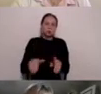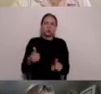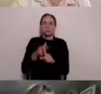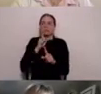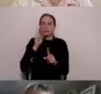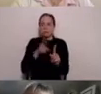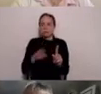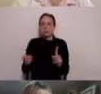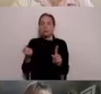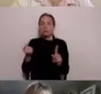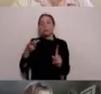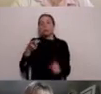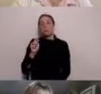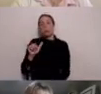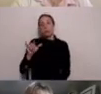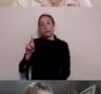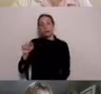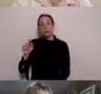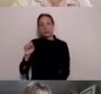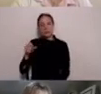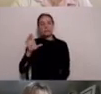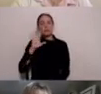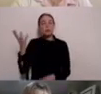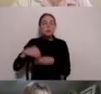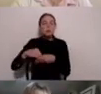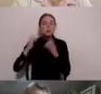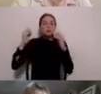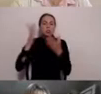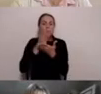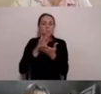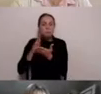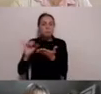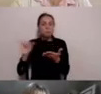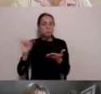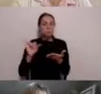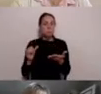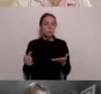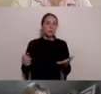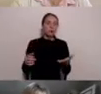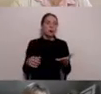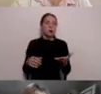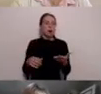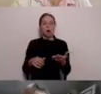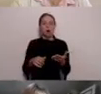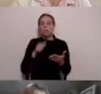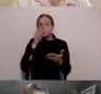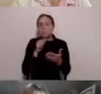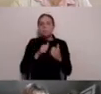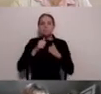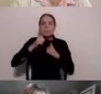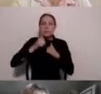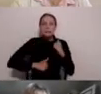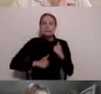would weave in educational kind of components to it too, resiliency, empathy,